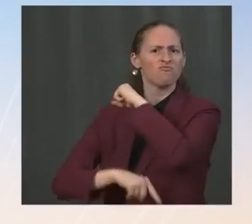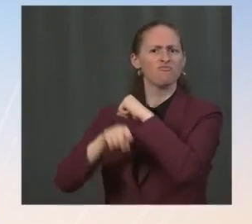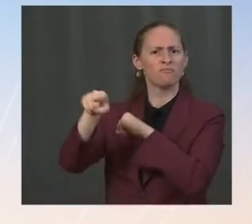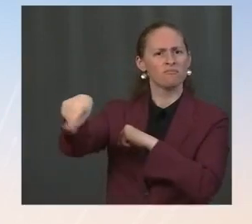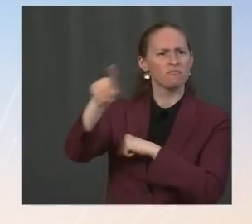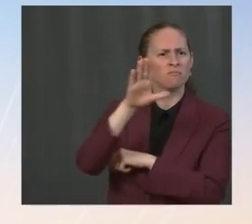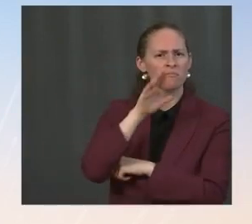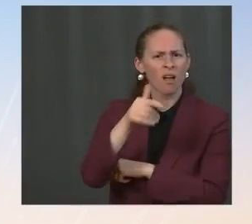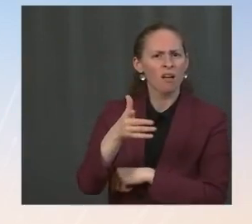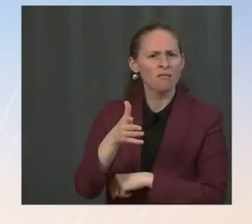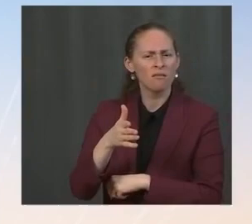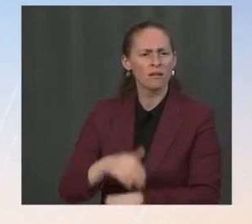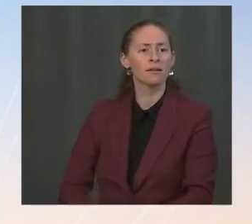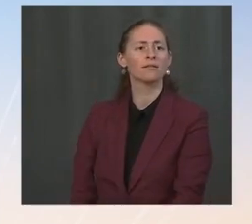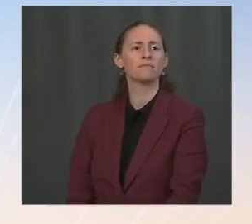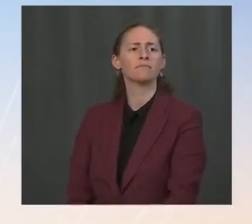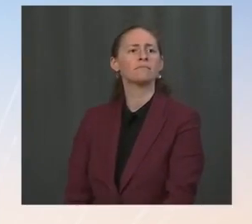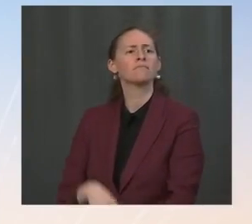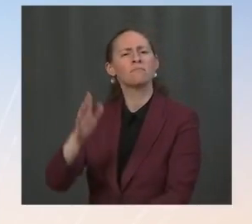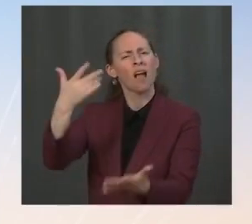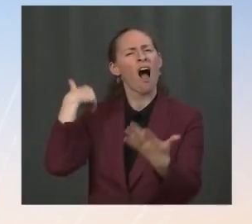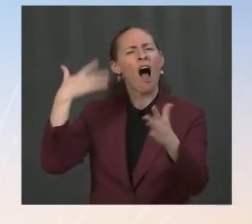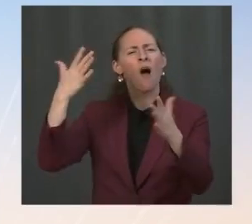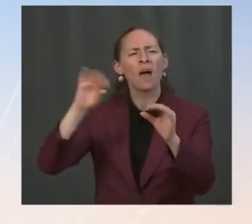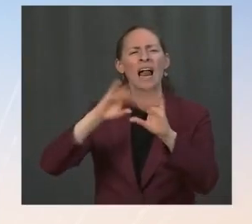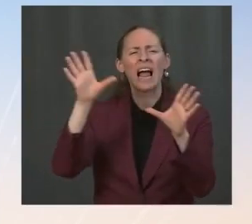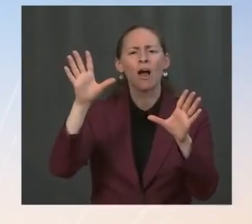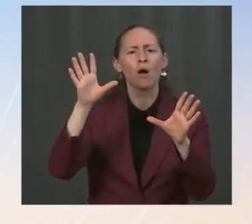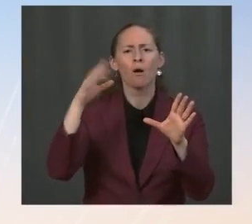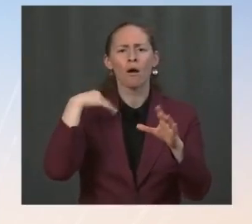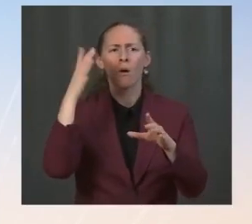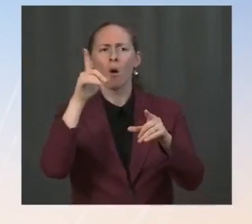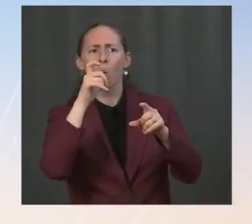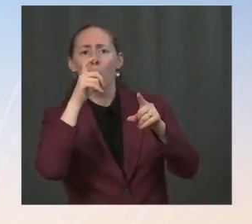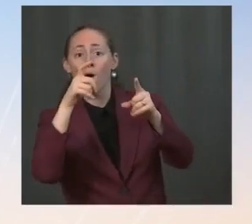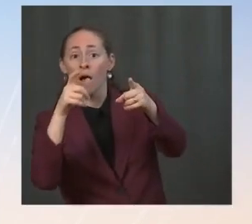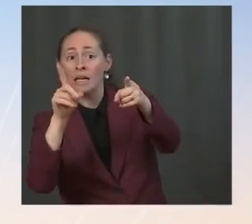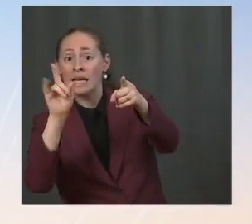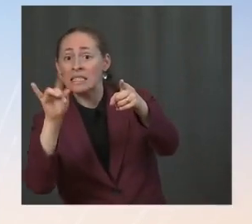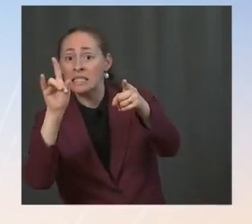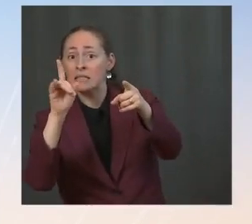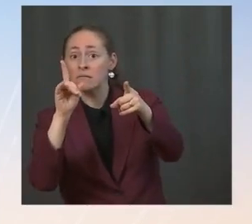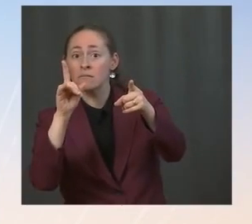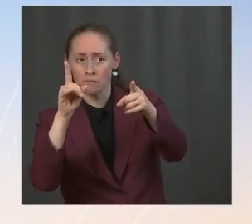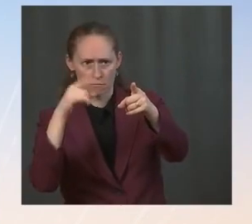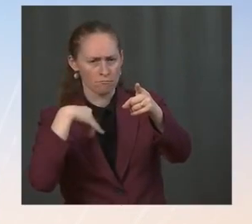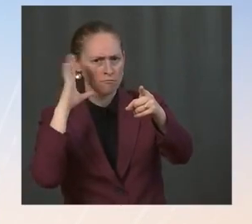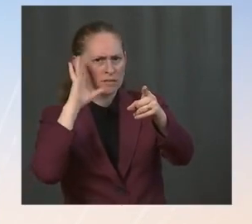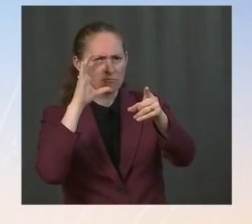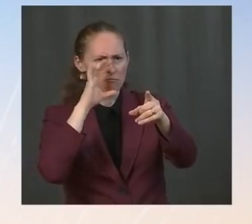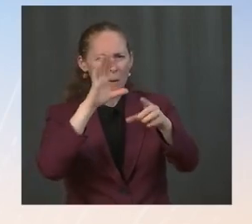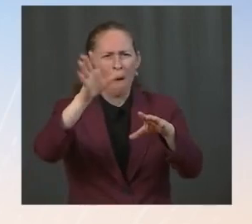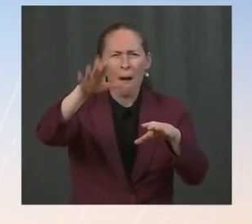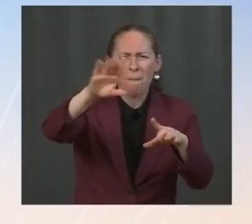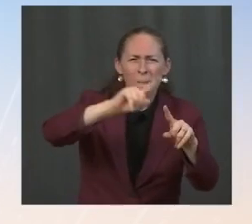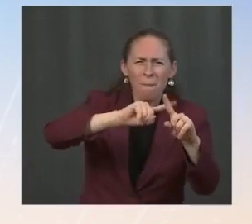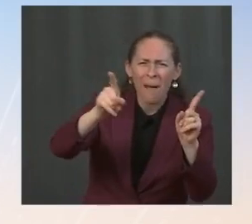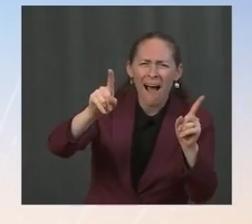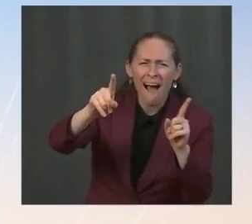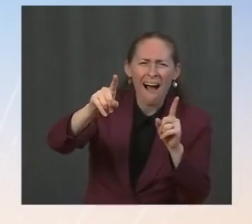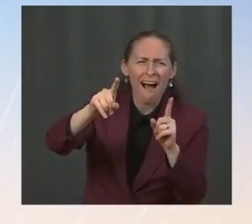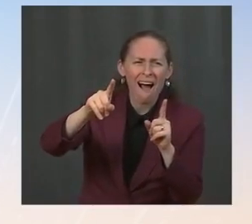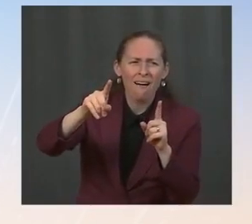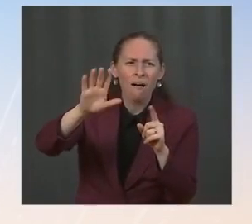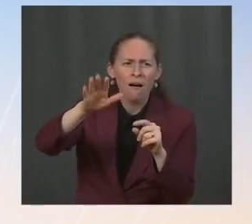not forgive, we will not forget, and we will hunt you down." When he spoke just an hour ago. Bombers, people who live so that they can kill